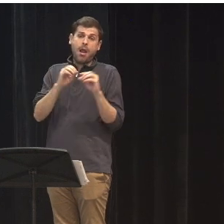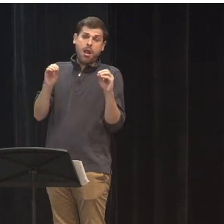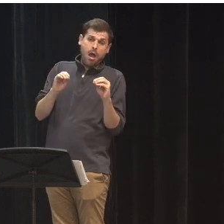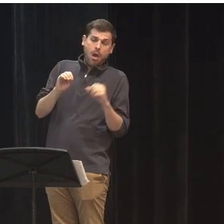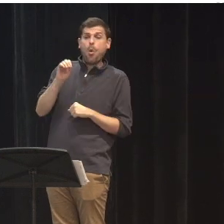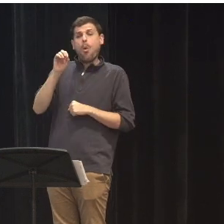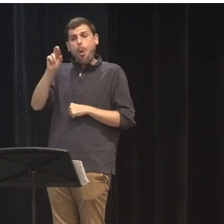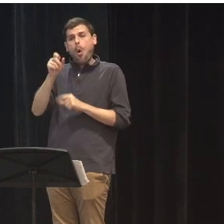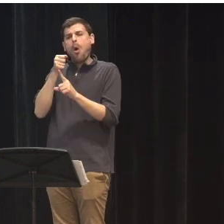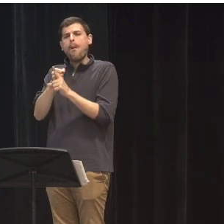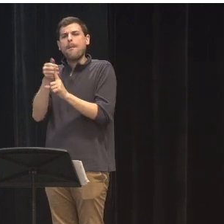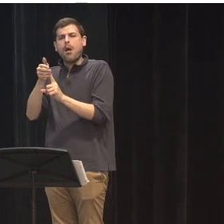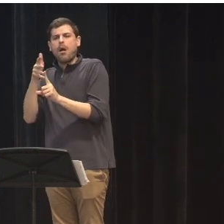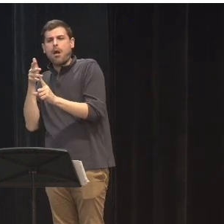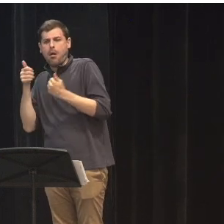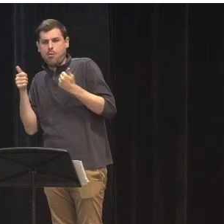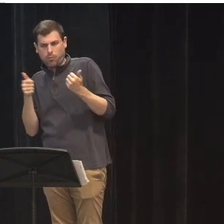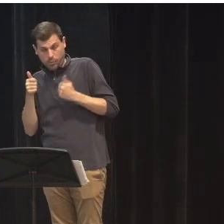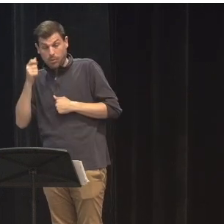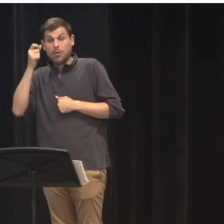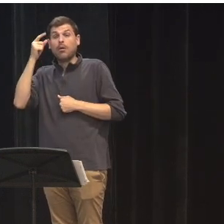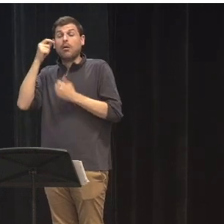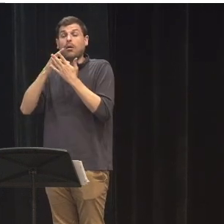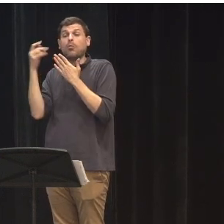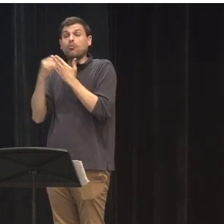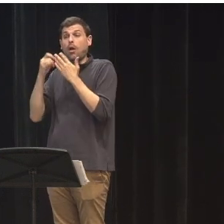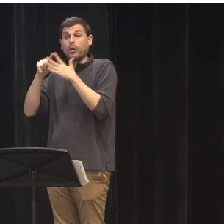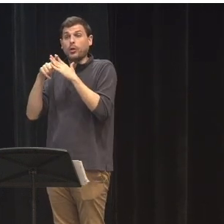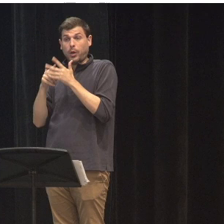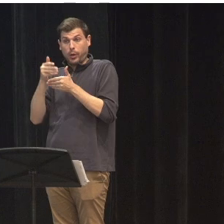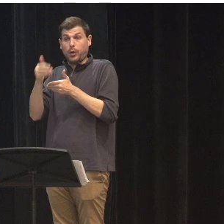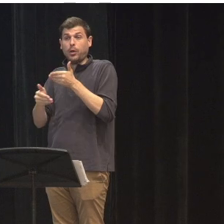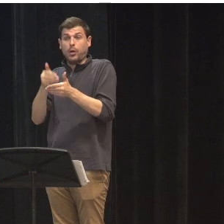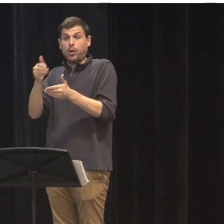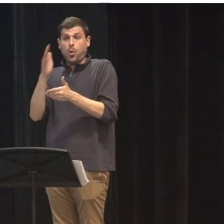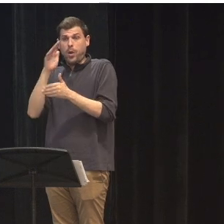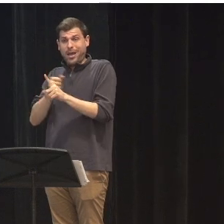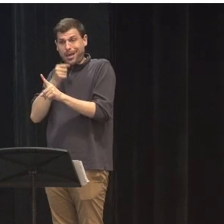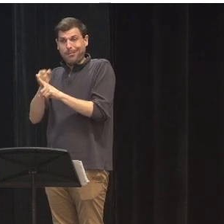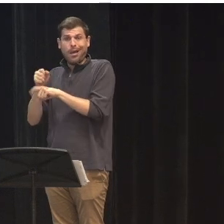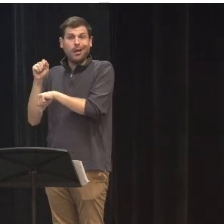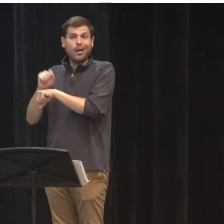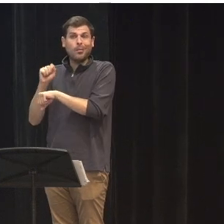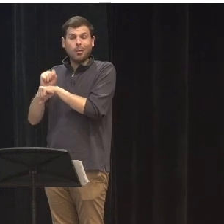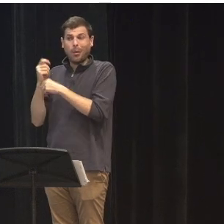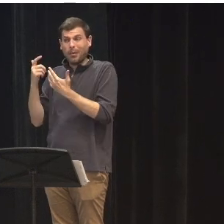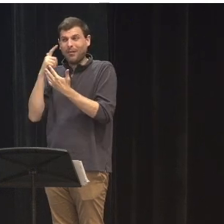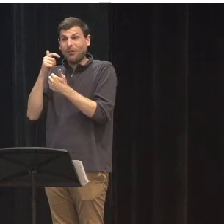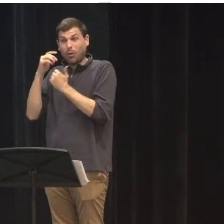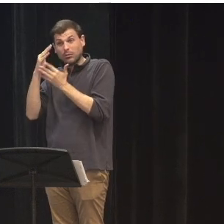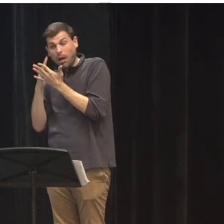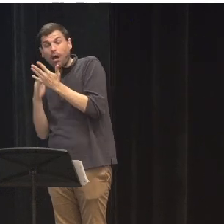because once this project is installed, it won't have a population, it won't generate an employment, it'll be a static structure.